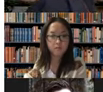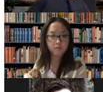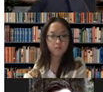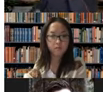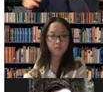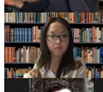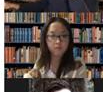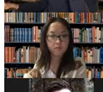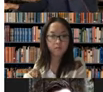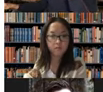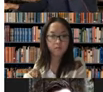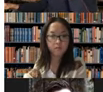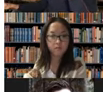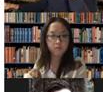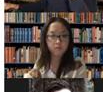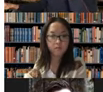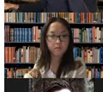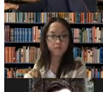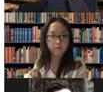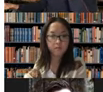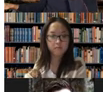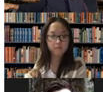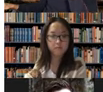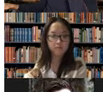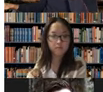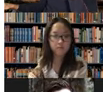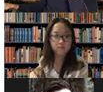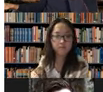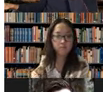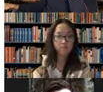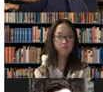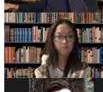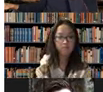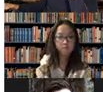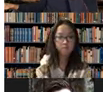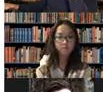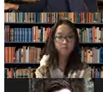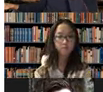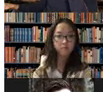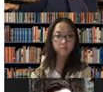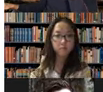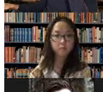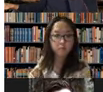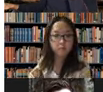know, the pay dirt, which is, you know, what was the prevalence